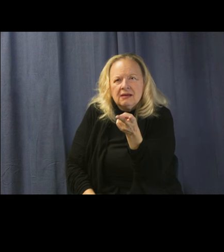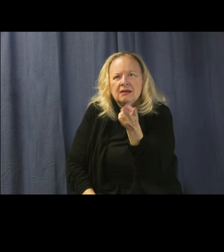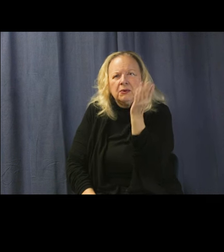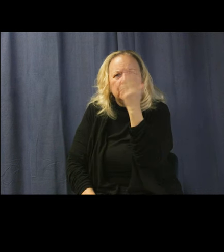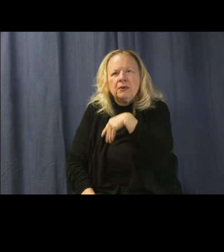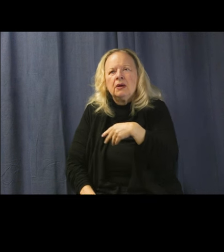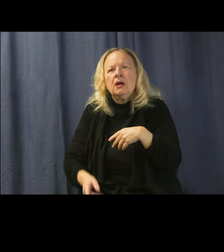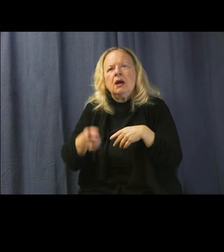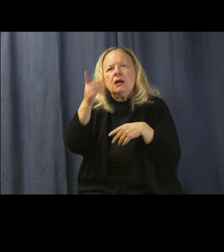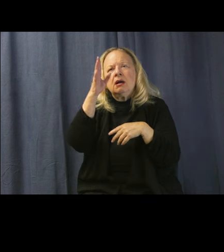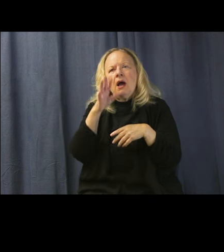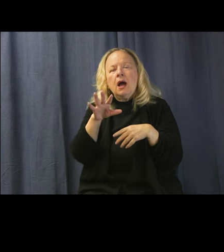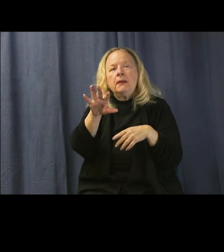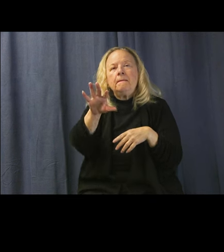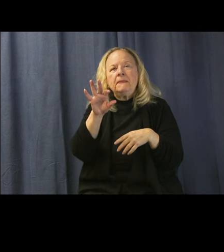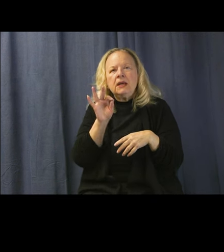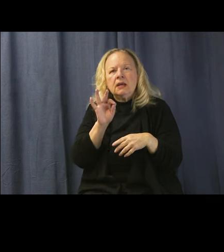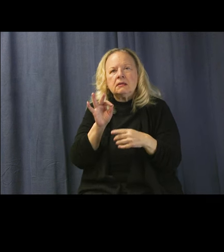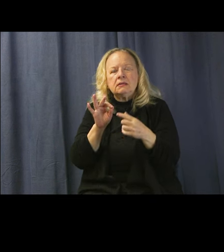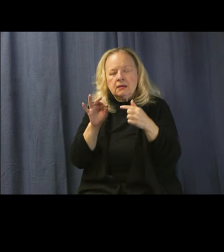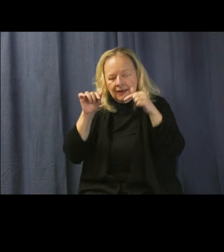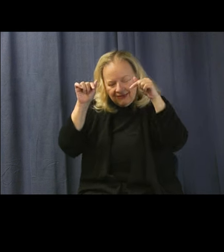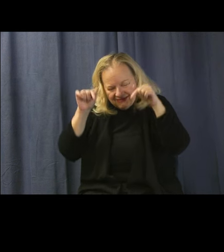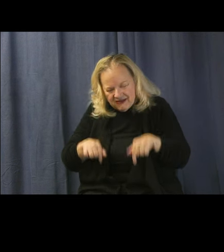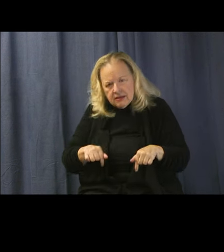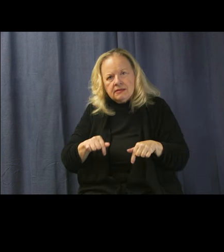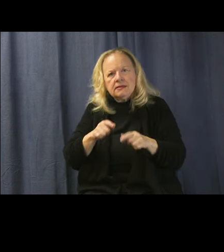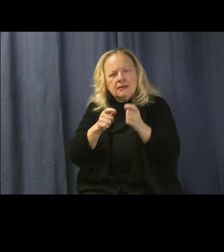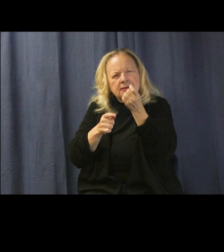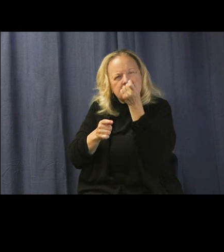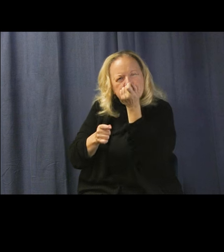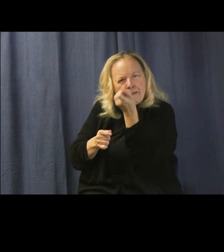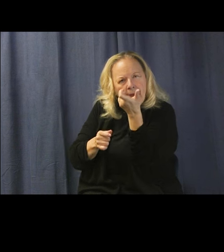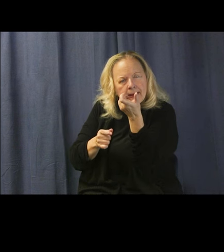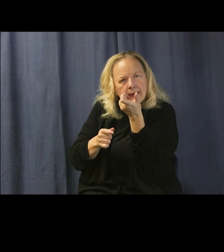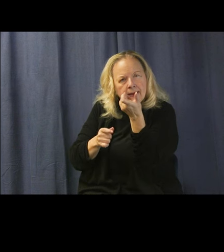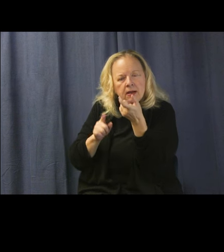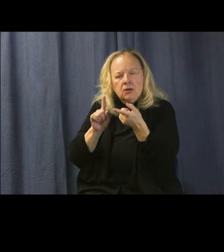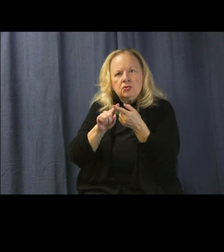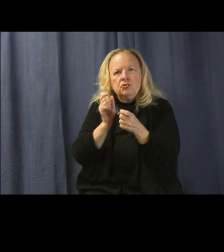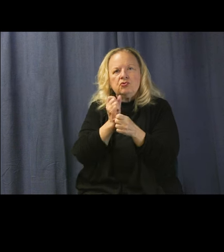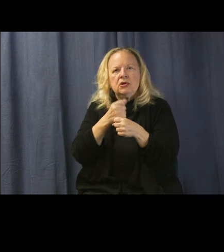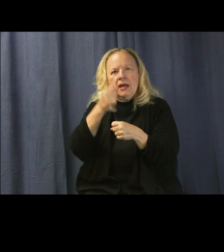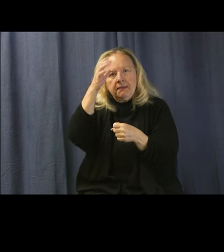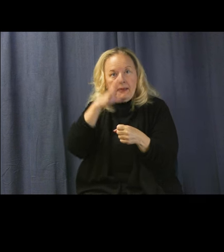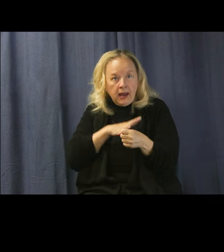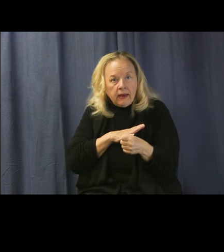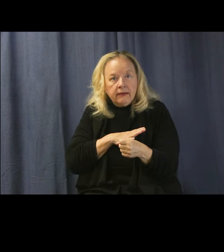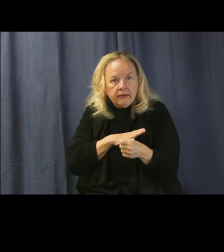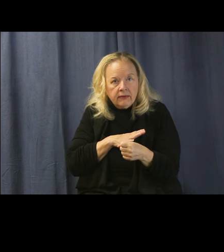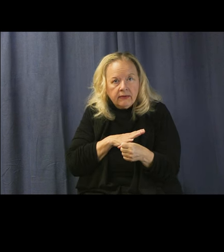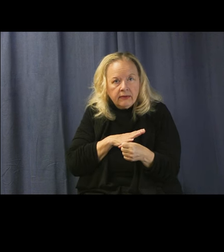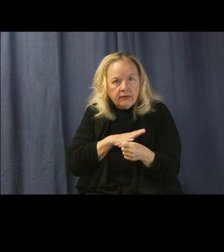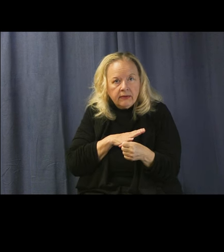God chose this little speck to place mankind. Now,